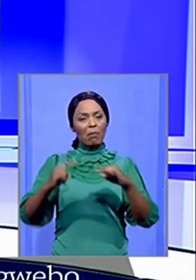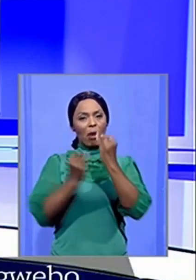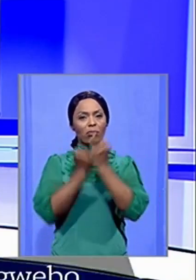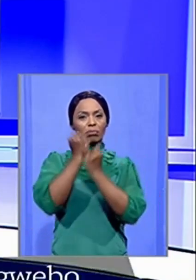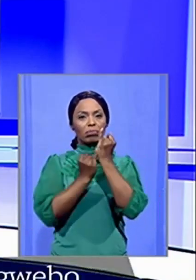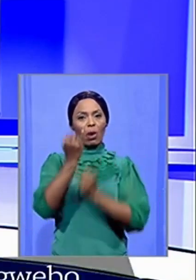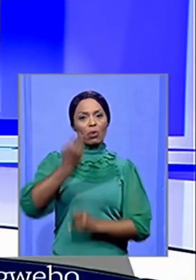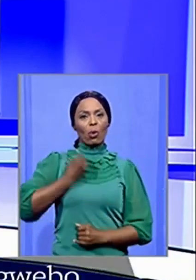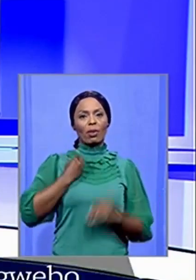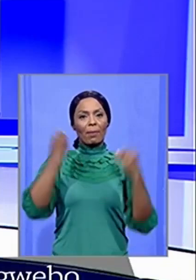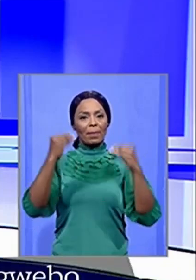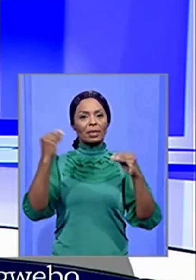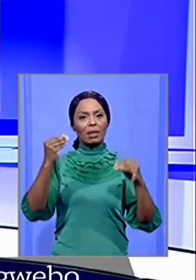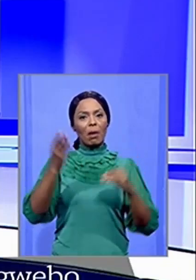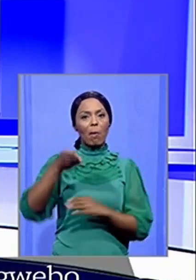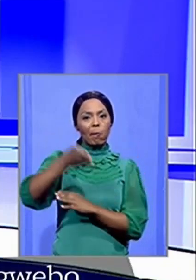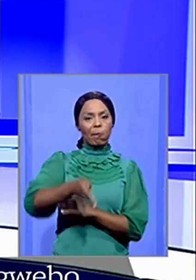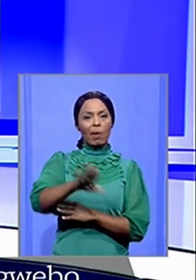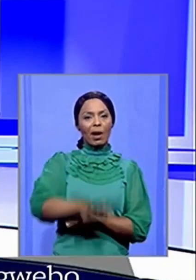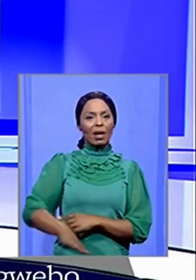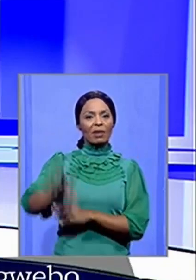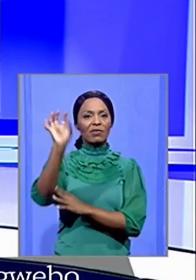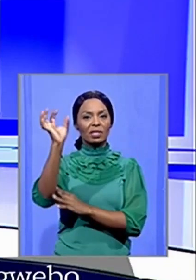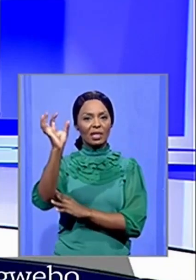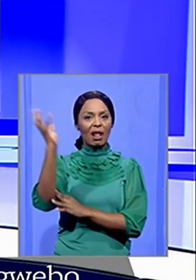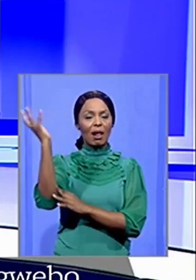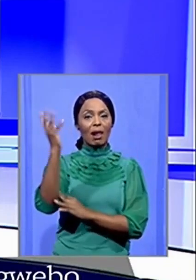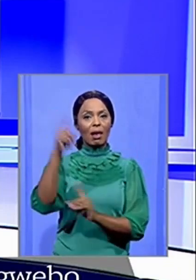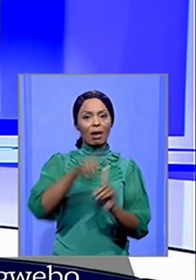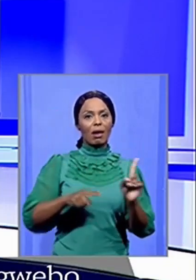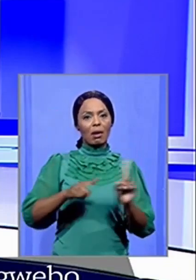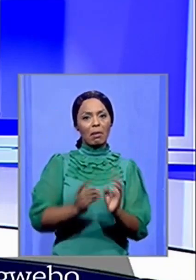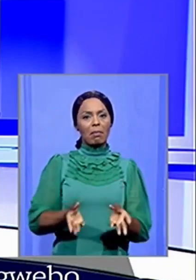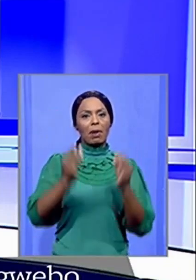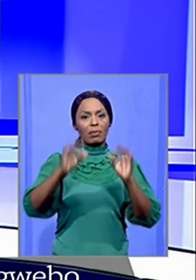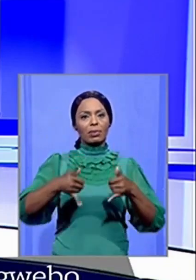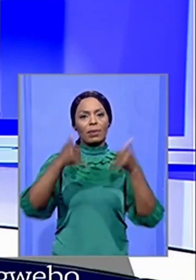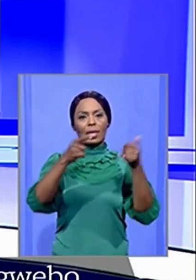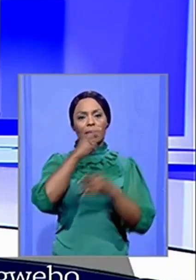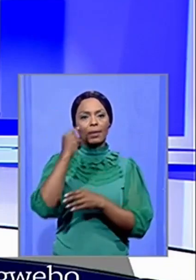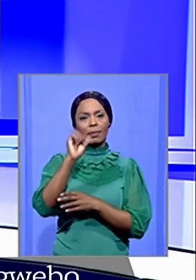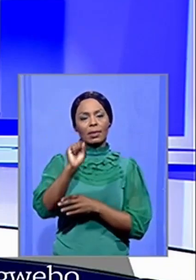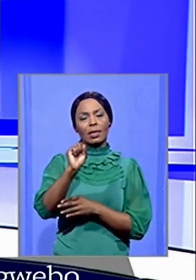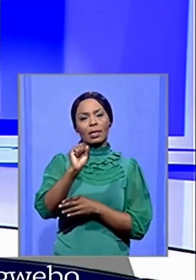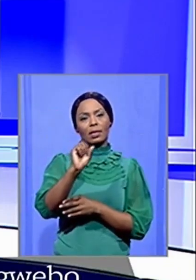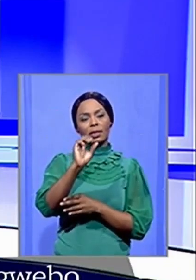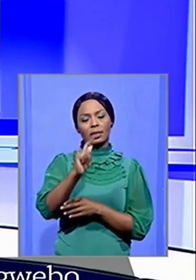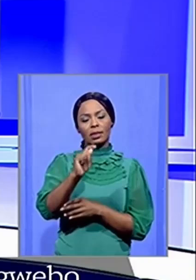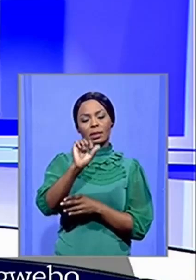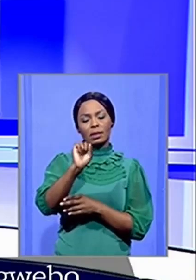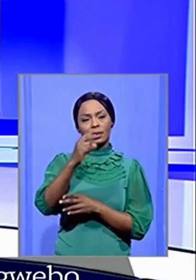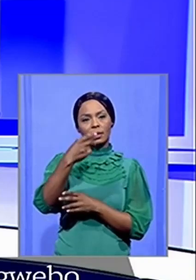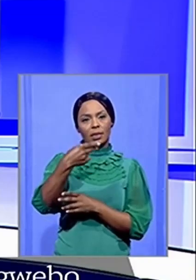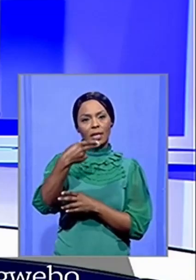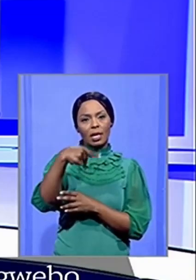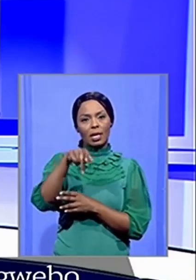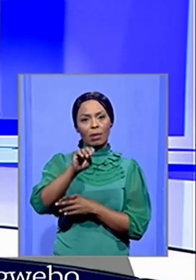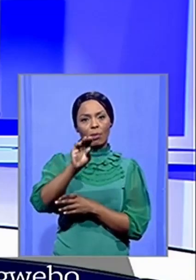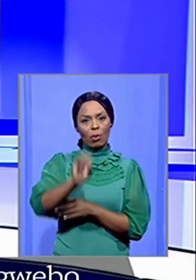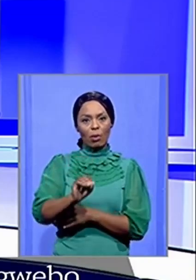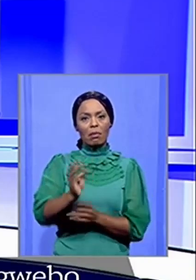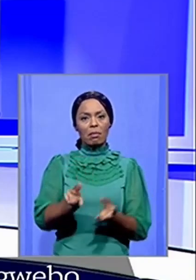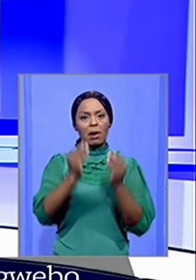Youth Business Pitching ka Free State fao Kgotso Moloi a thupile go sefoka. O ikhweleditše thušo ya mašeleng le yeo e sa